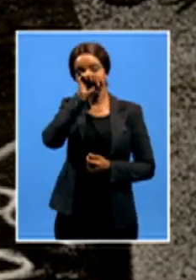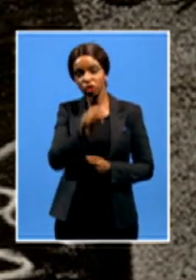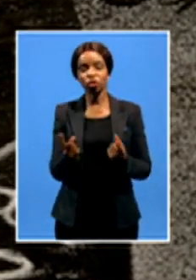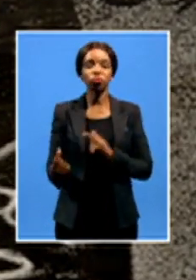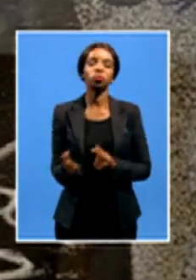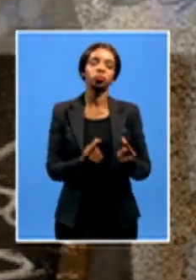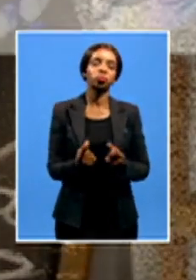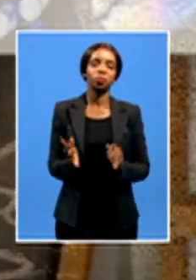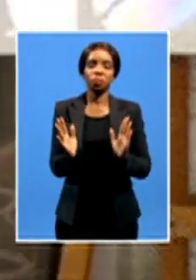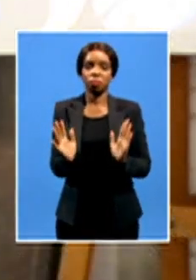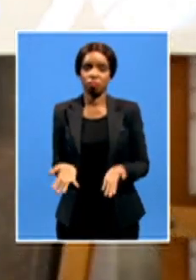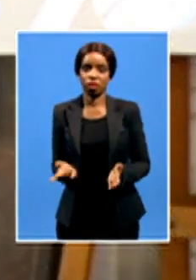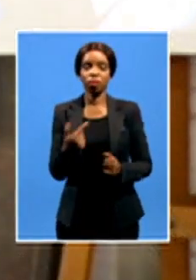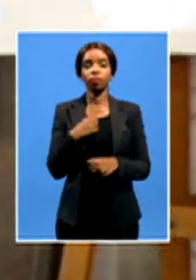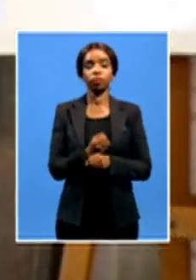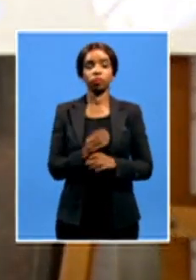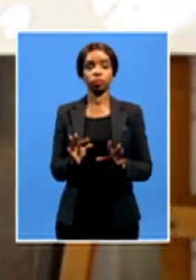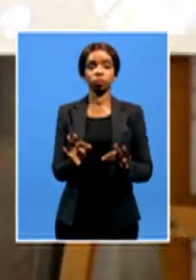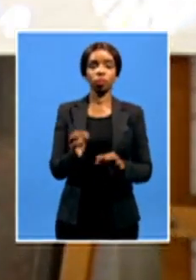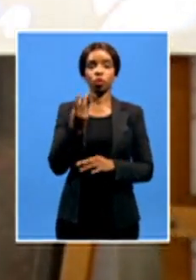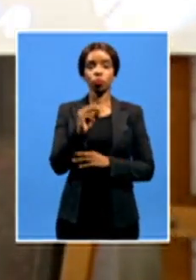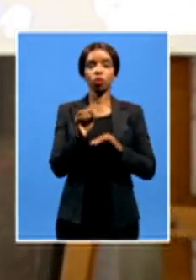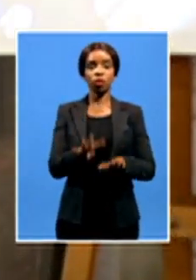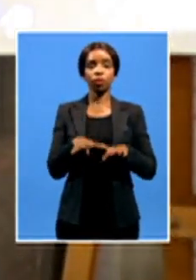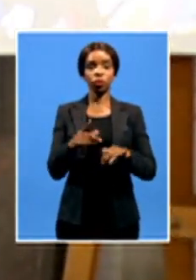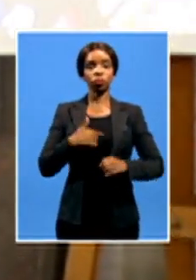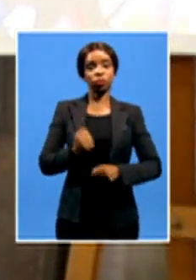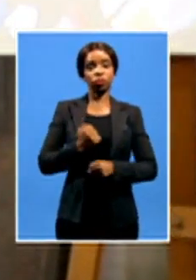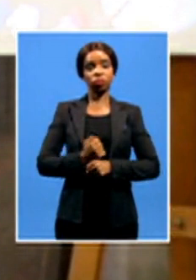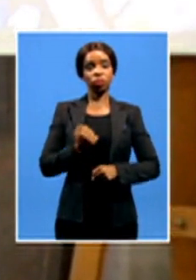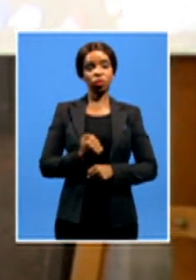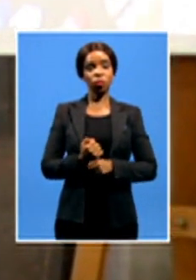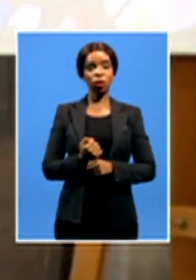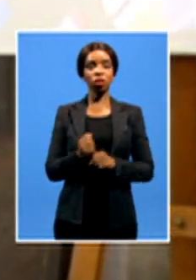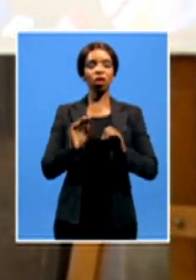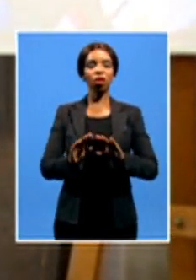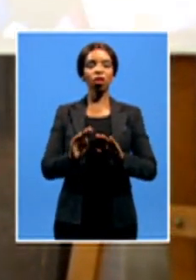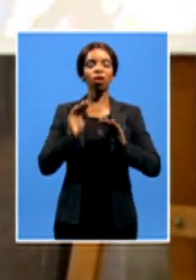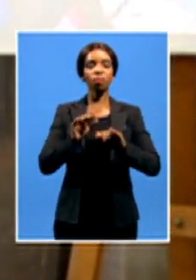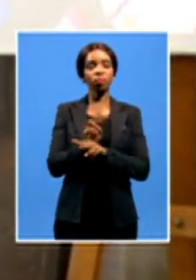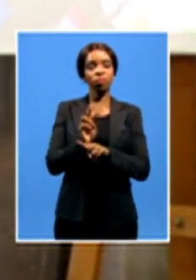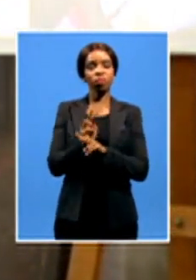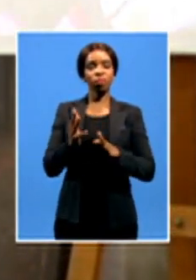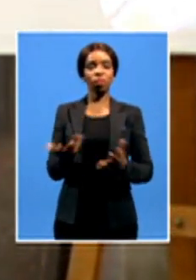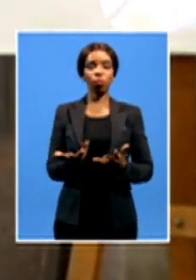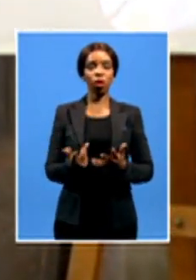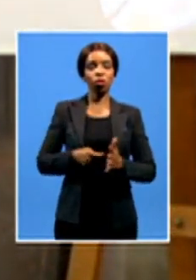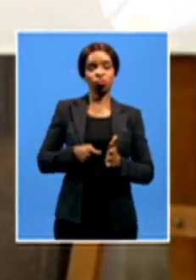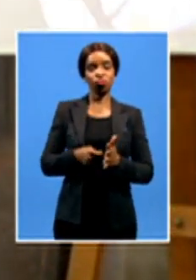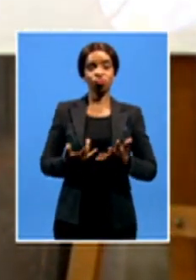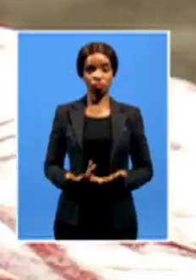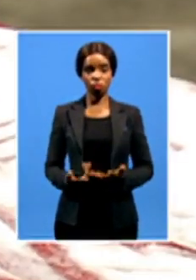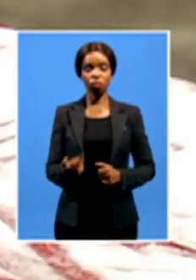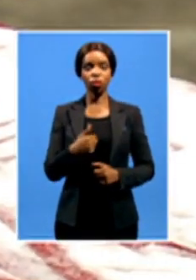started in 2014 while I was working as a merchandiser at the store. And this other day I was bored, so I had to roam around the store